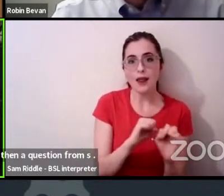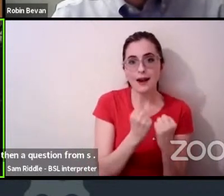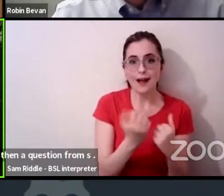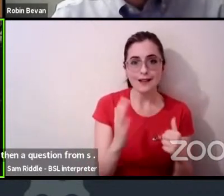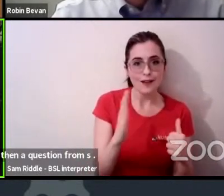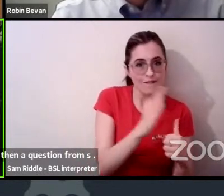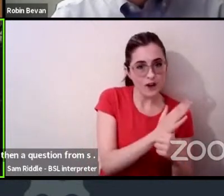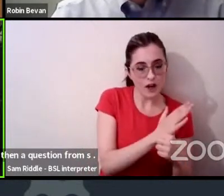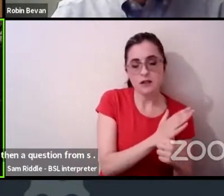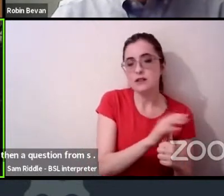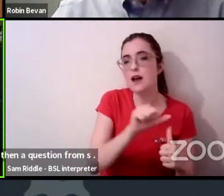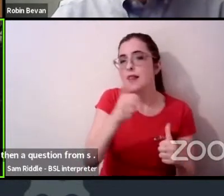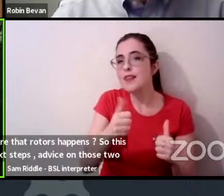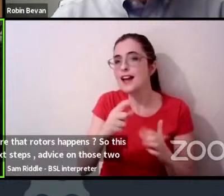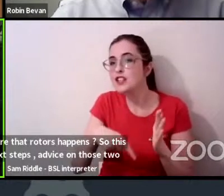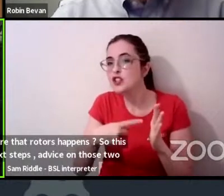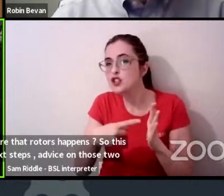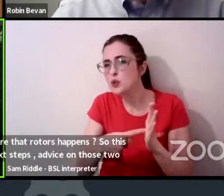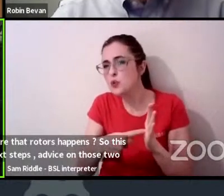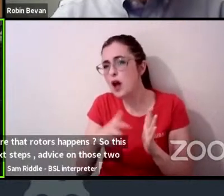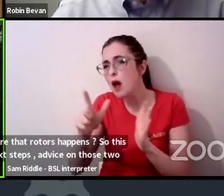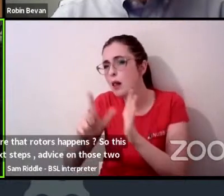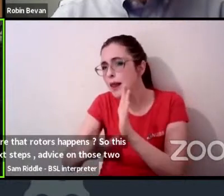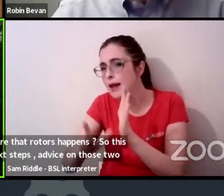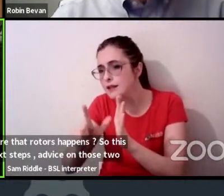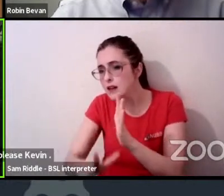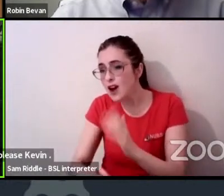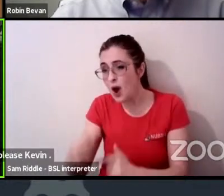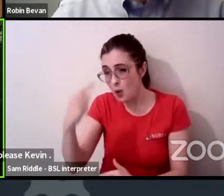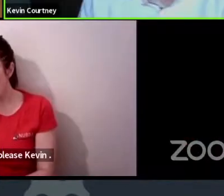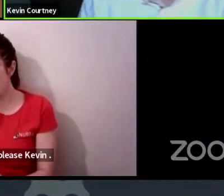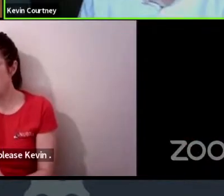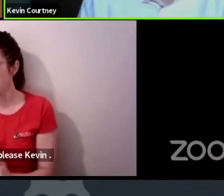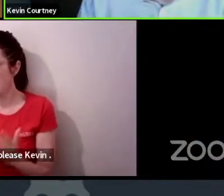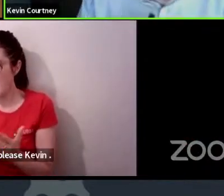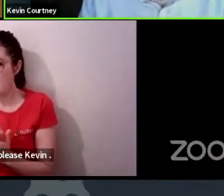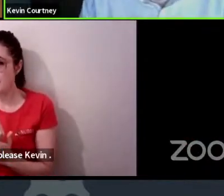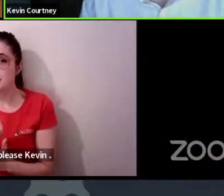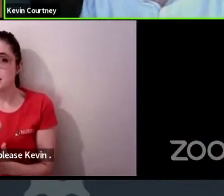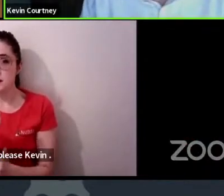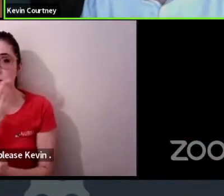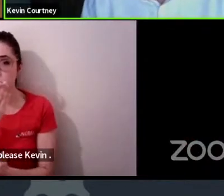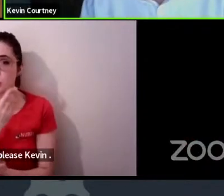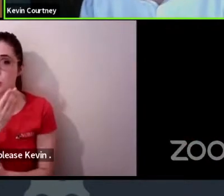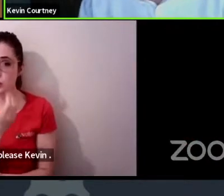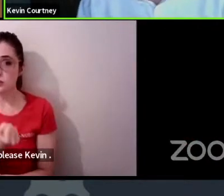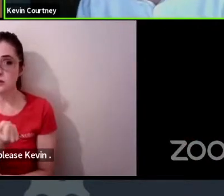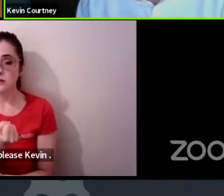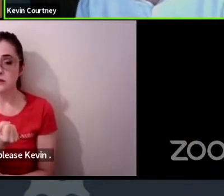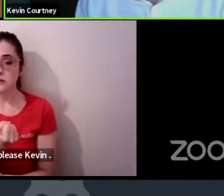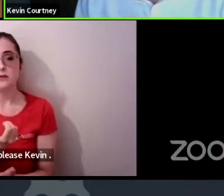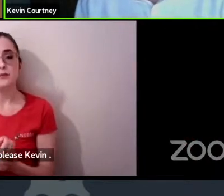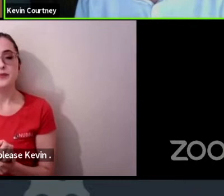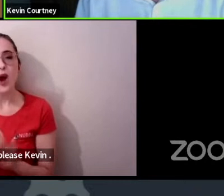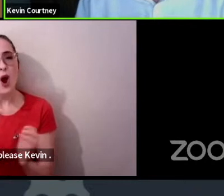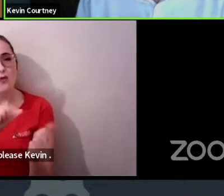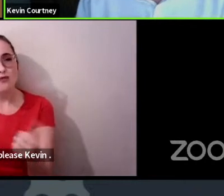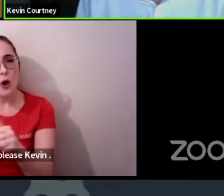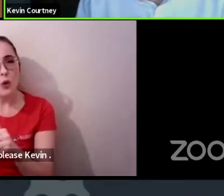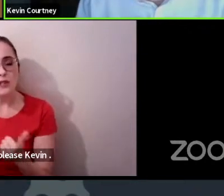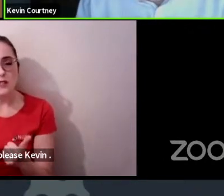by junior classes sometime later, and we think that's happening in some places. on the question of rotas, I'd like to answer that in